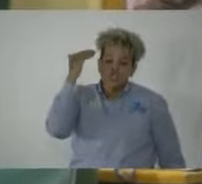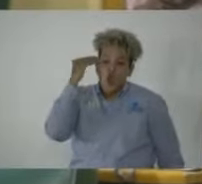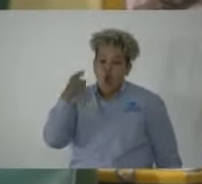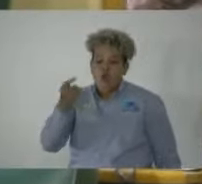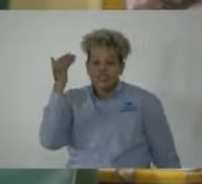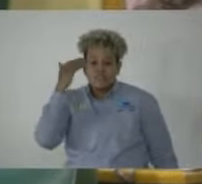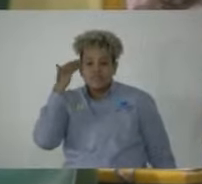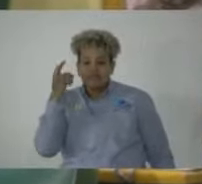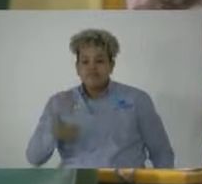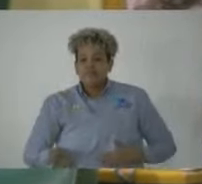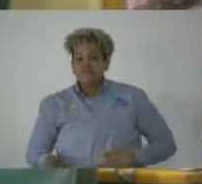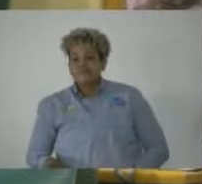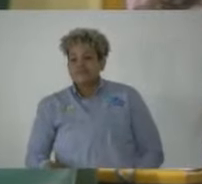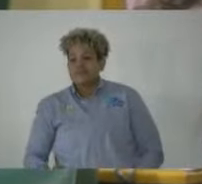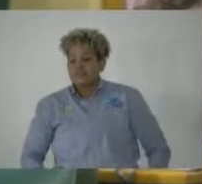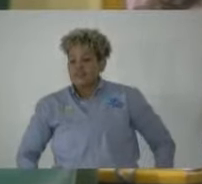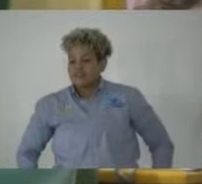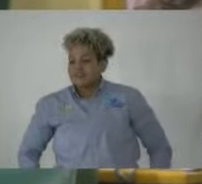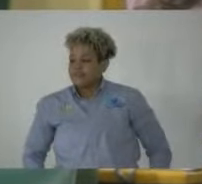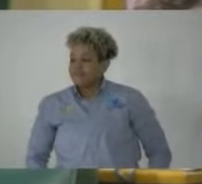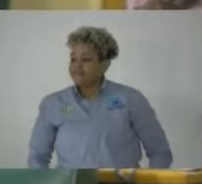domain.